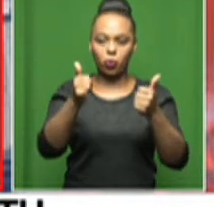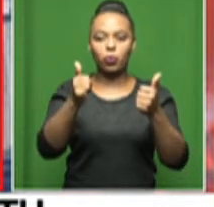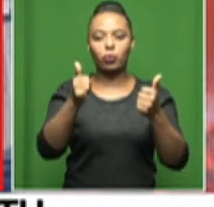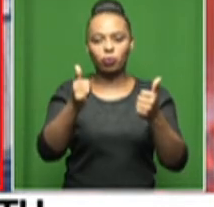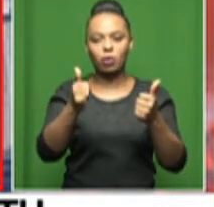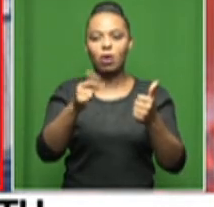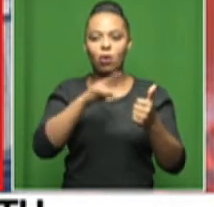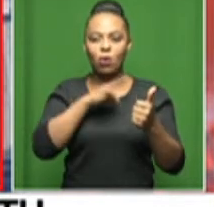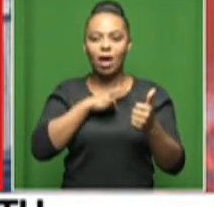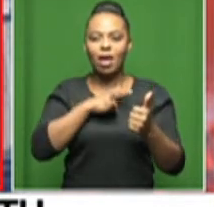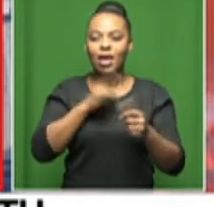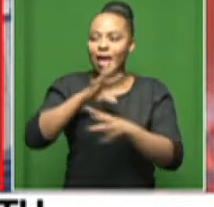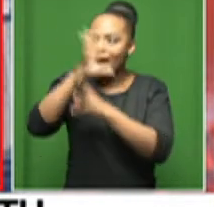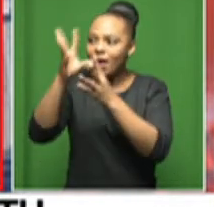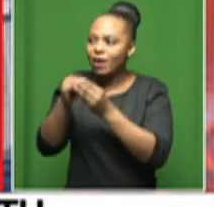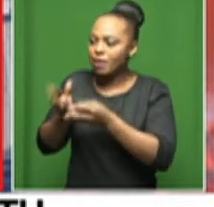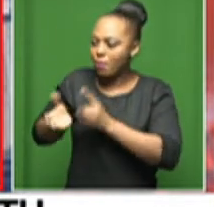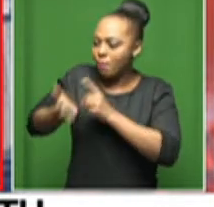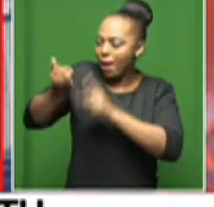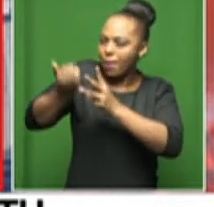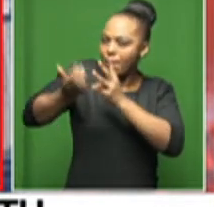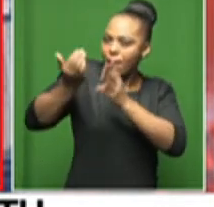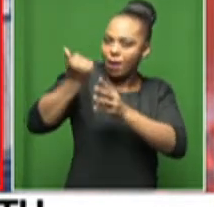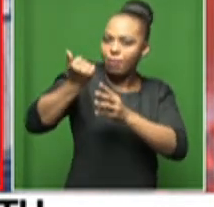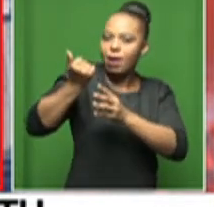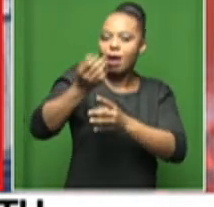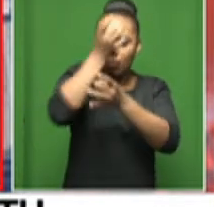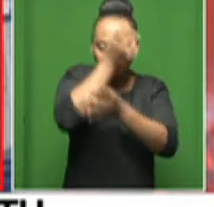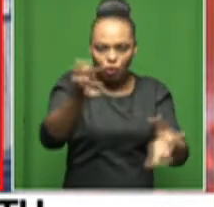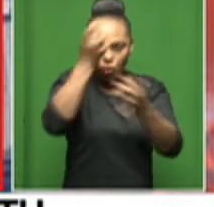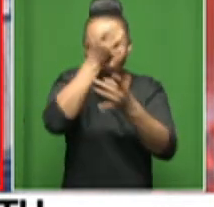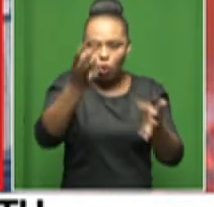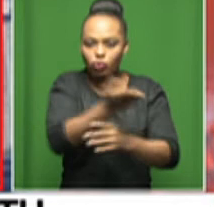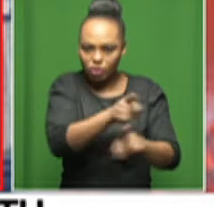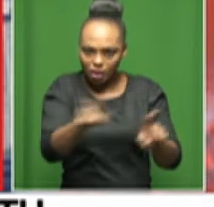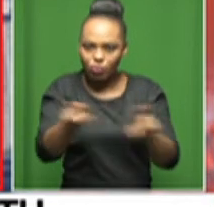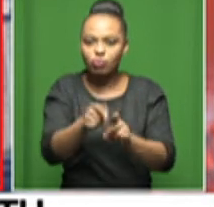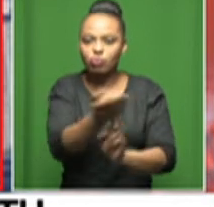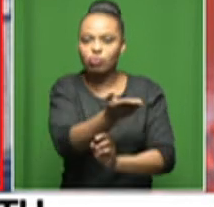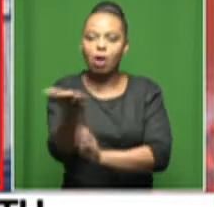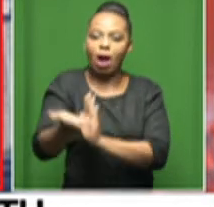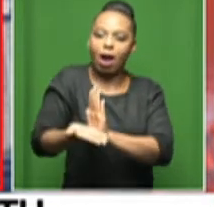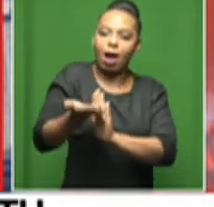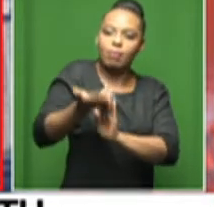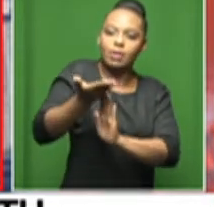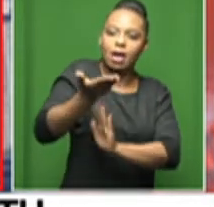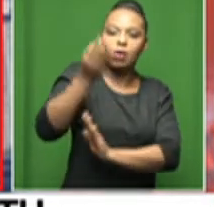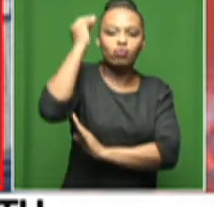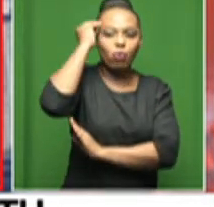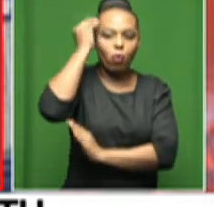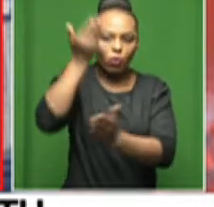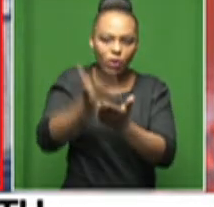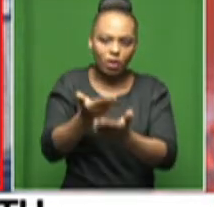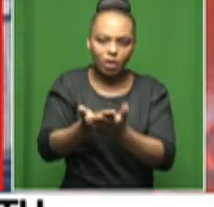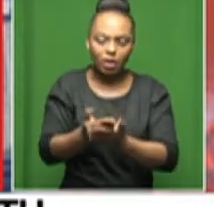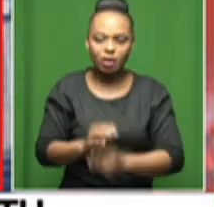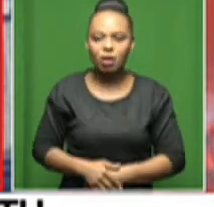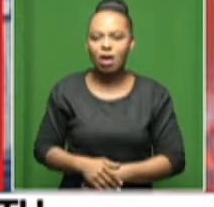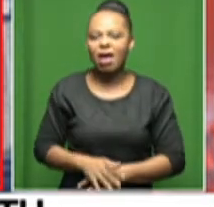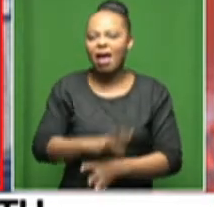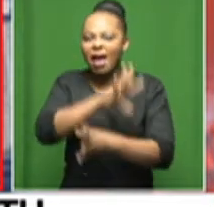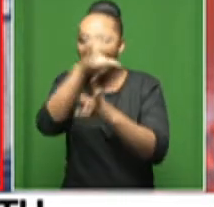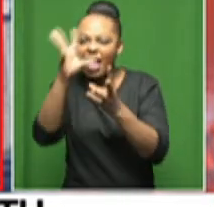updated on a number of issues. At this point, we felt it was important that once the matter is out there and being discussed, we won't always be giving you all the